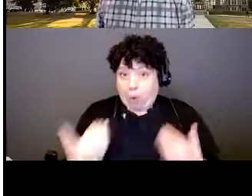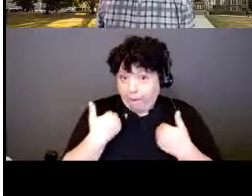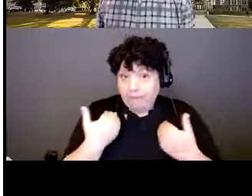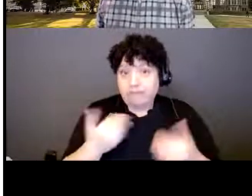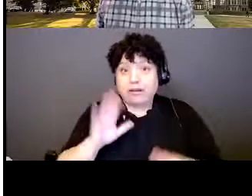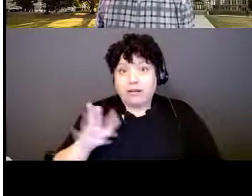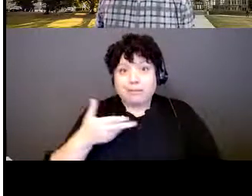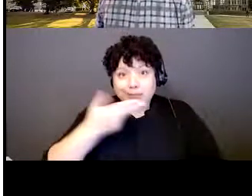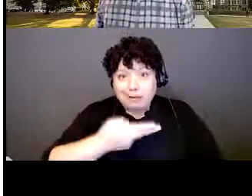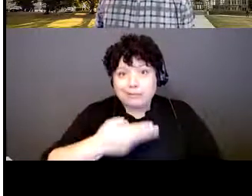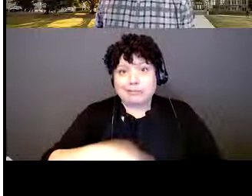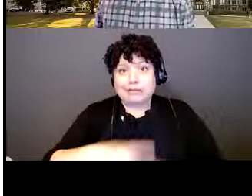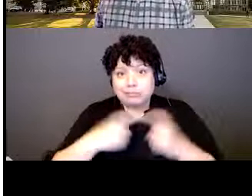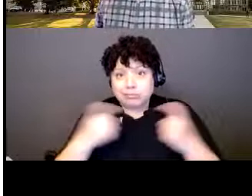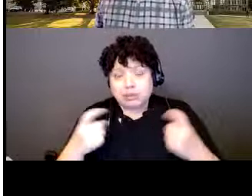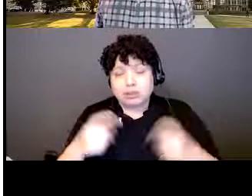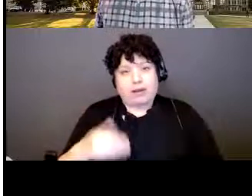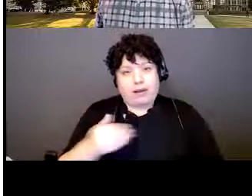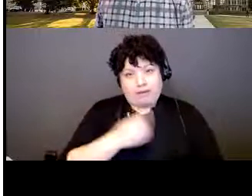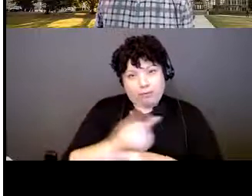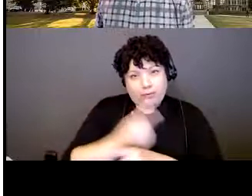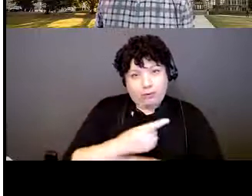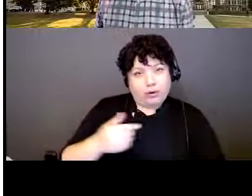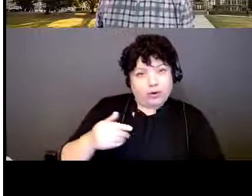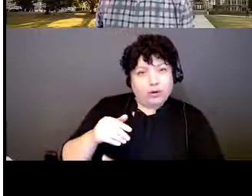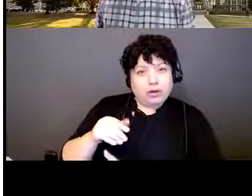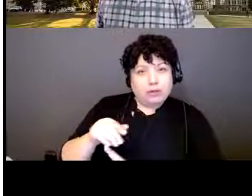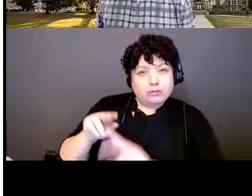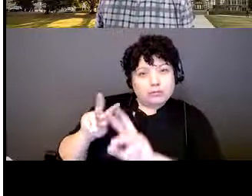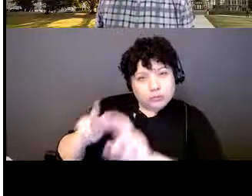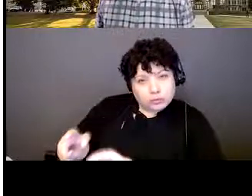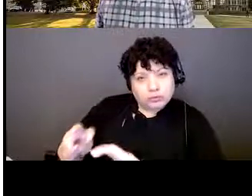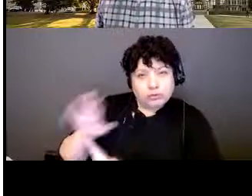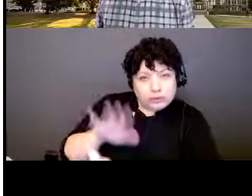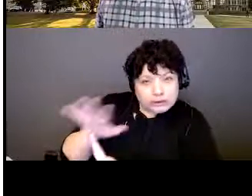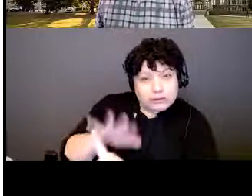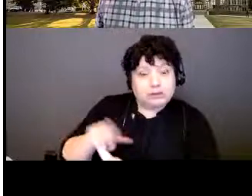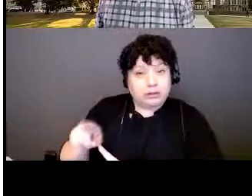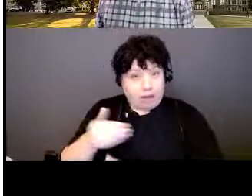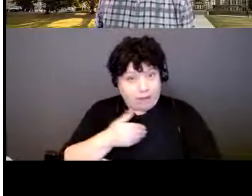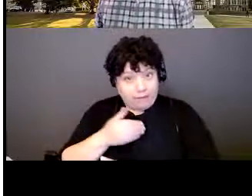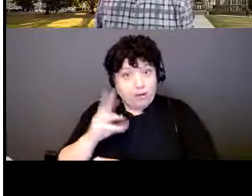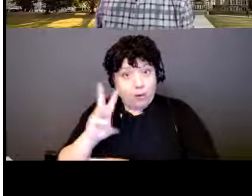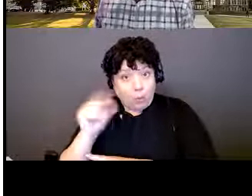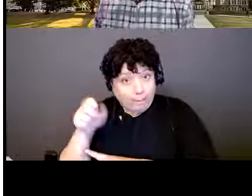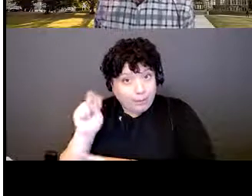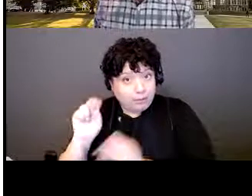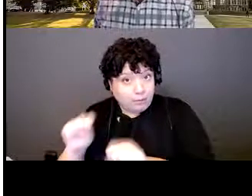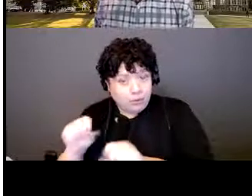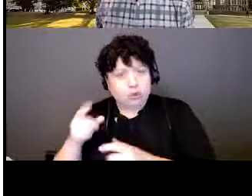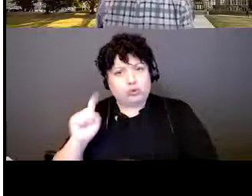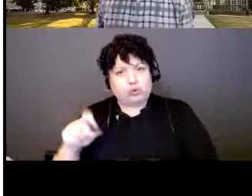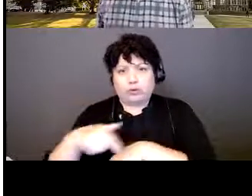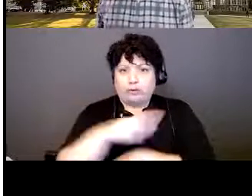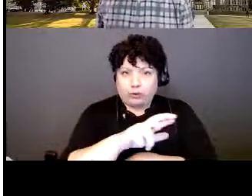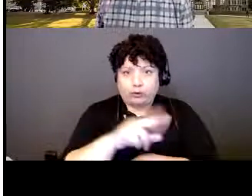proper screening and access to weapons and referrals to specialized mental health professionals. Next